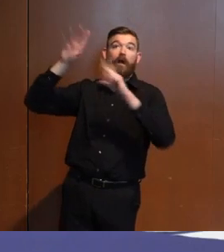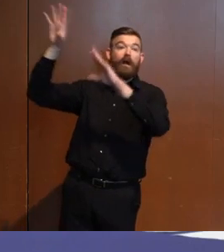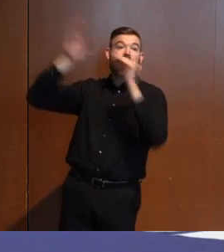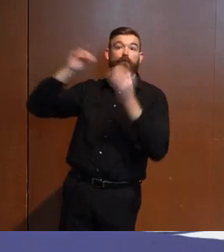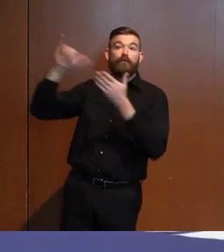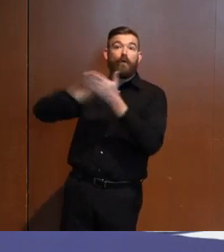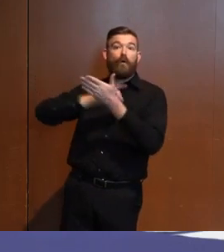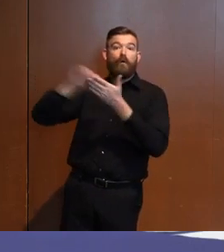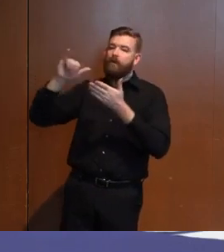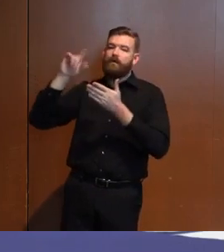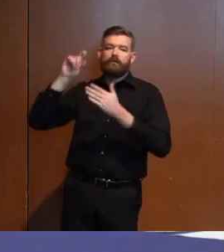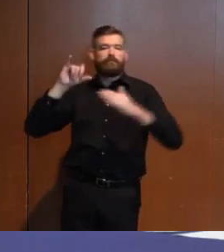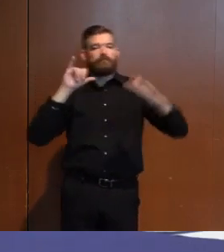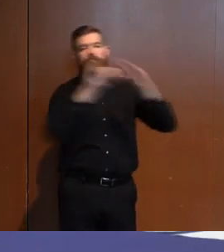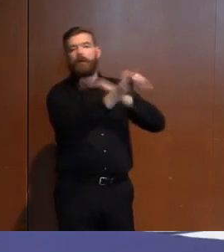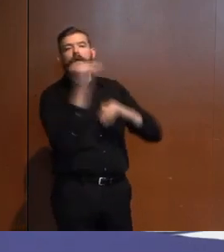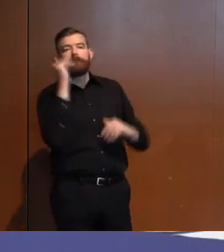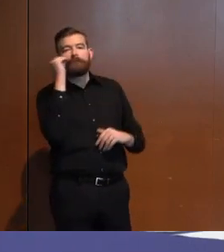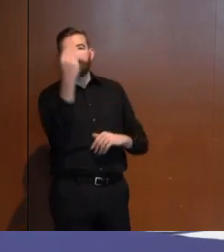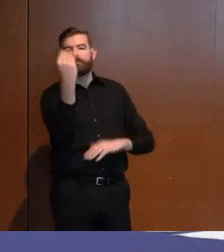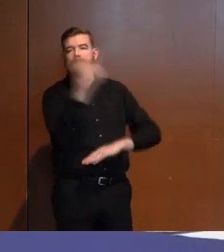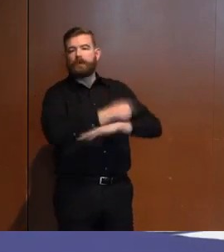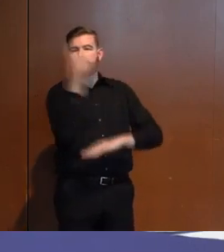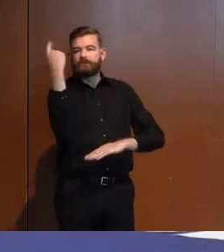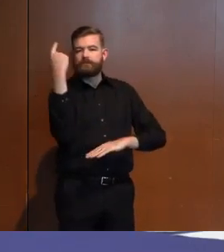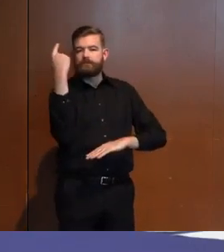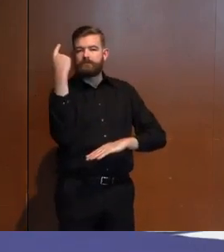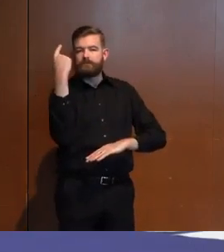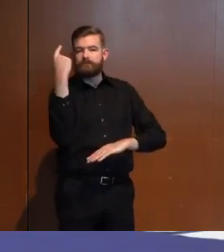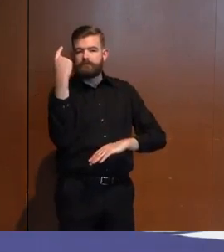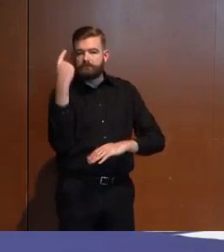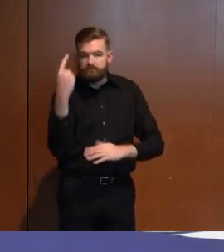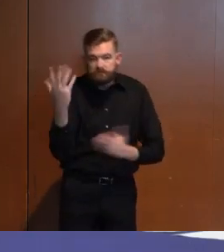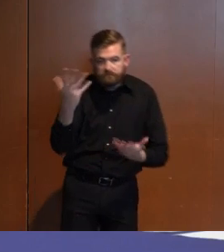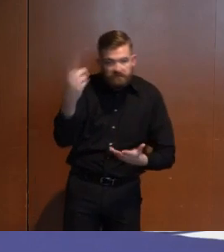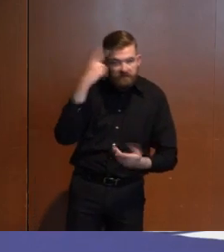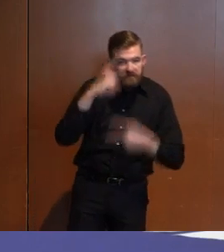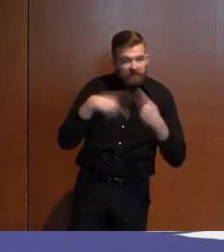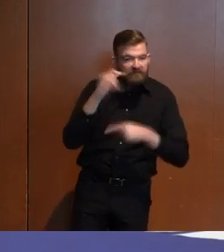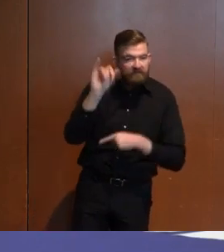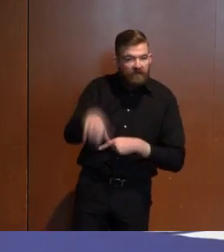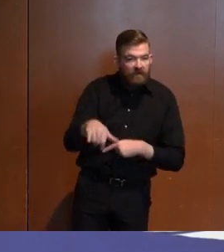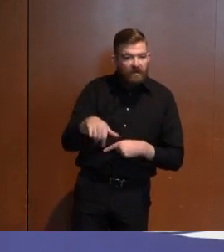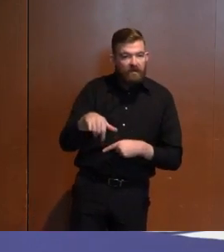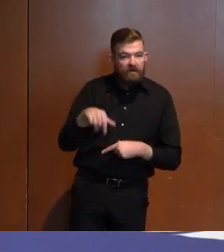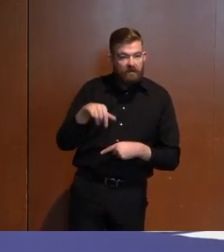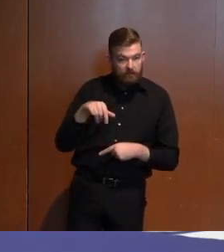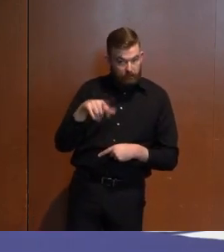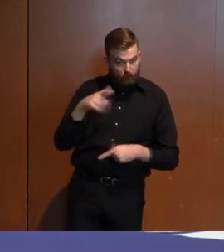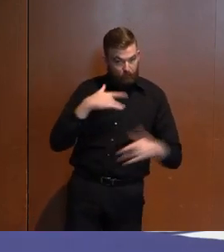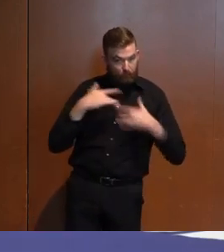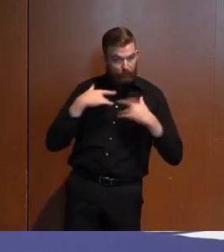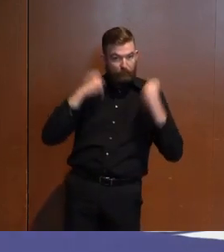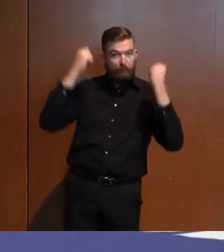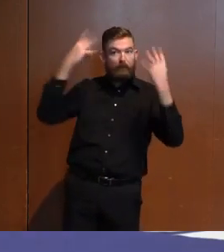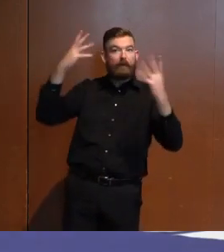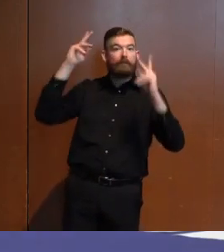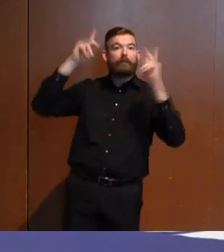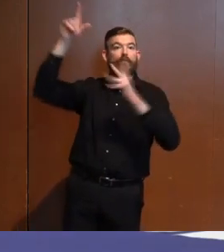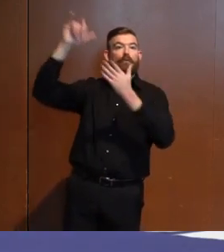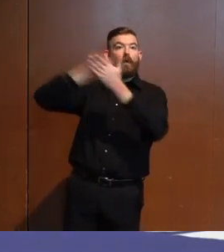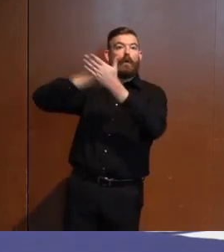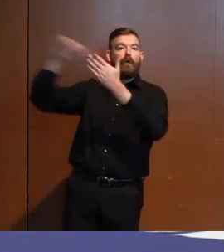about New Yorkers leaving and coming to different parts of New Jersey, but especially the Jersey Shore area?